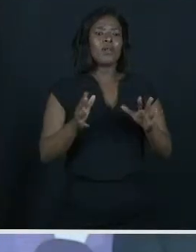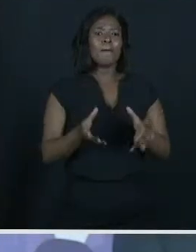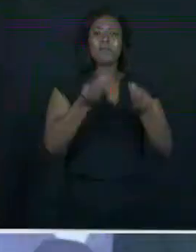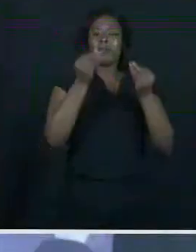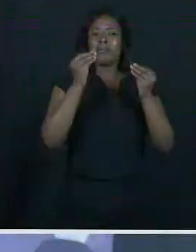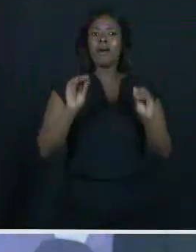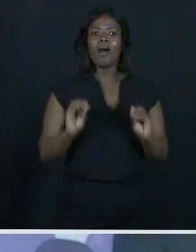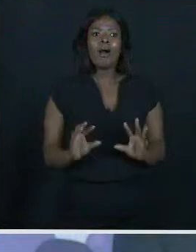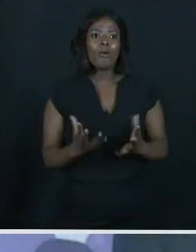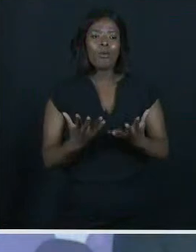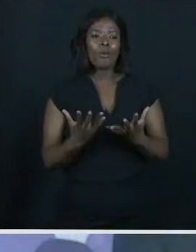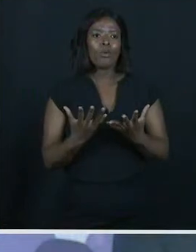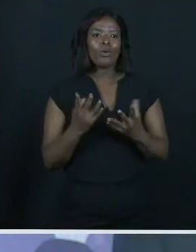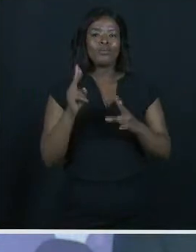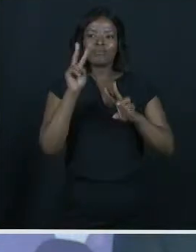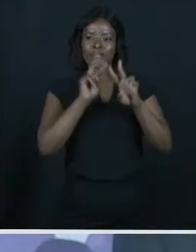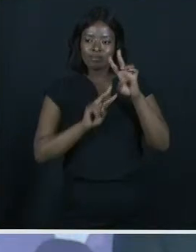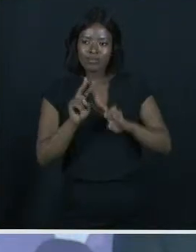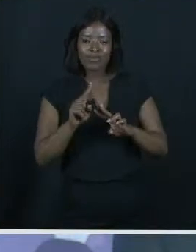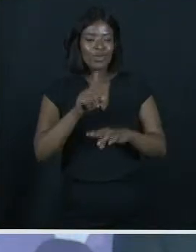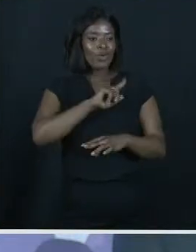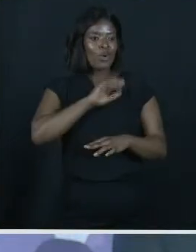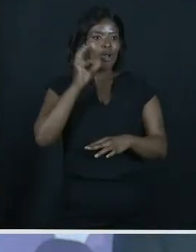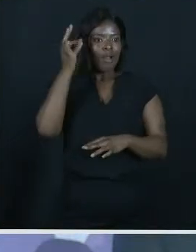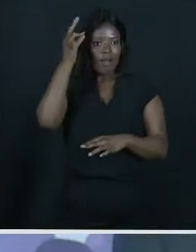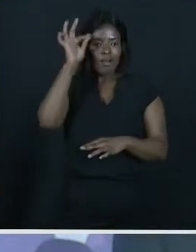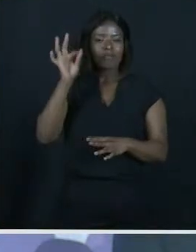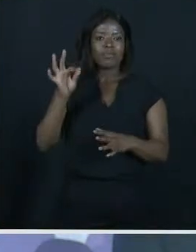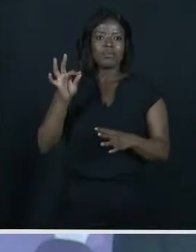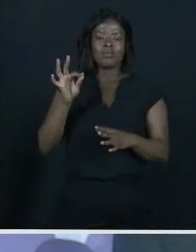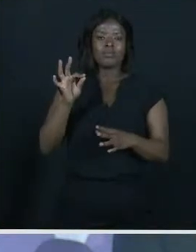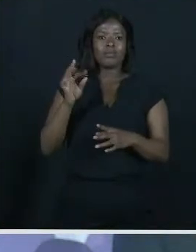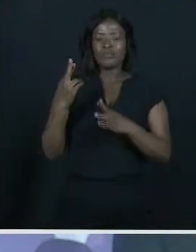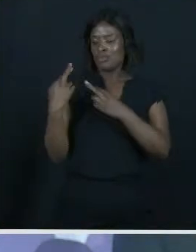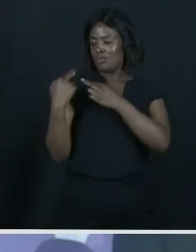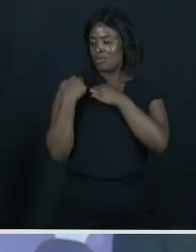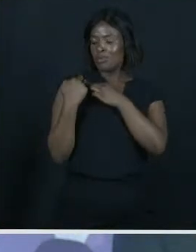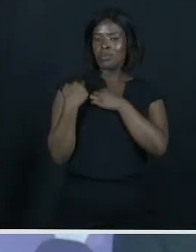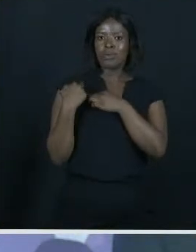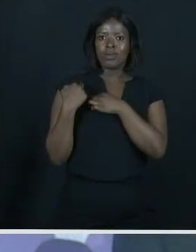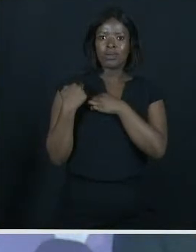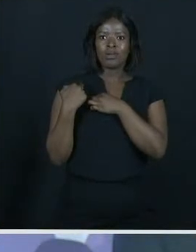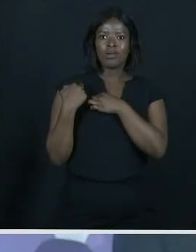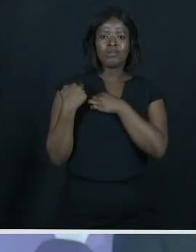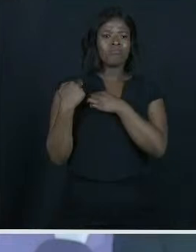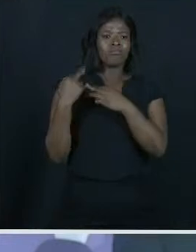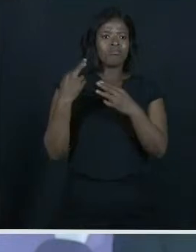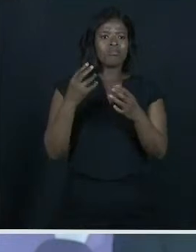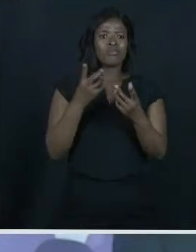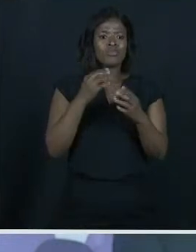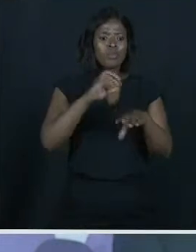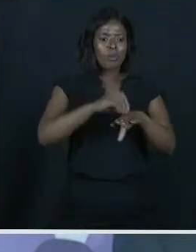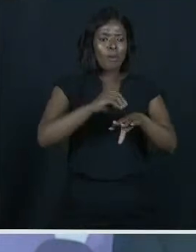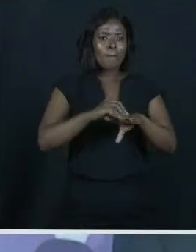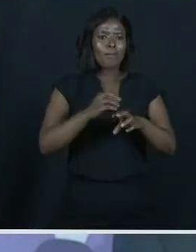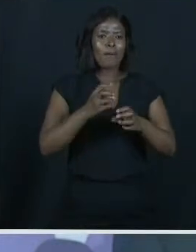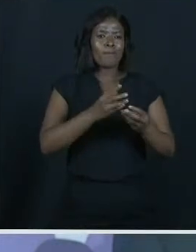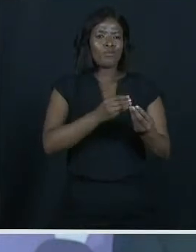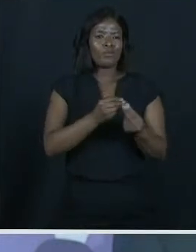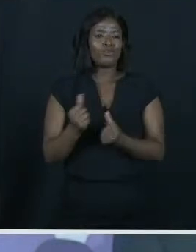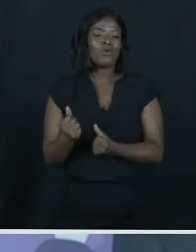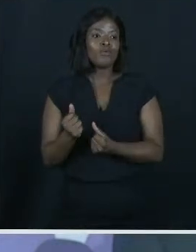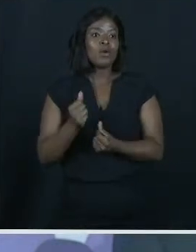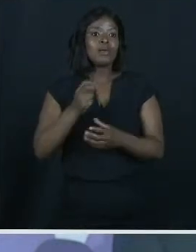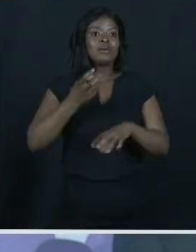Governments are responsible to solve our most complex problems, And there's a need to make